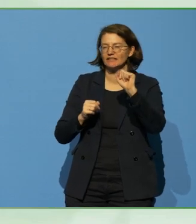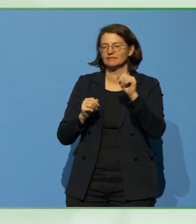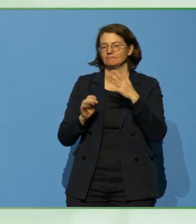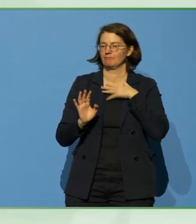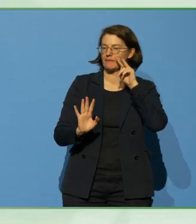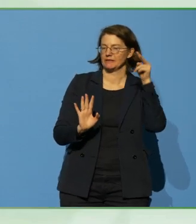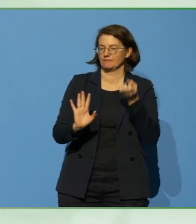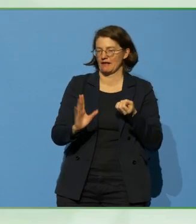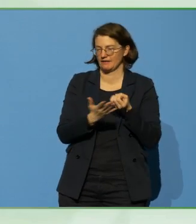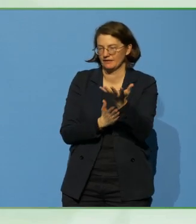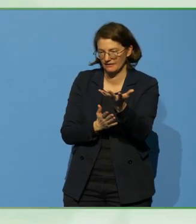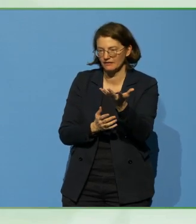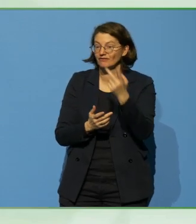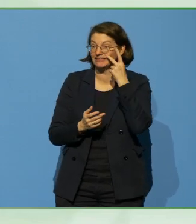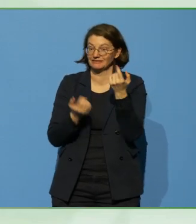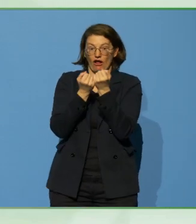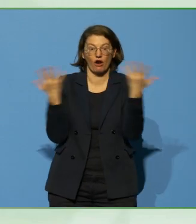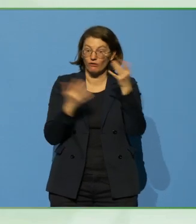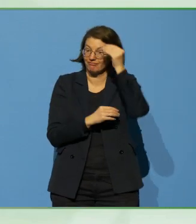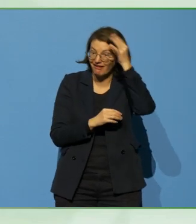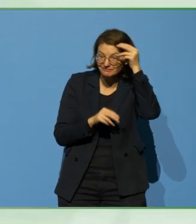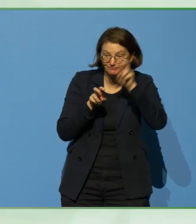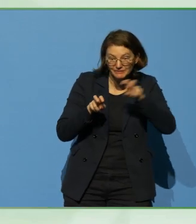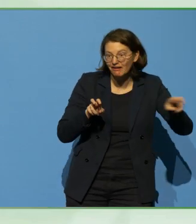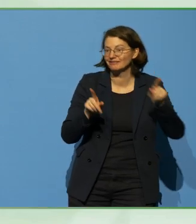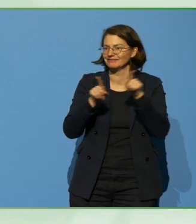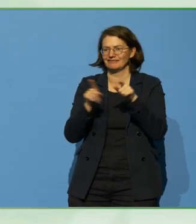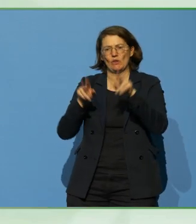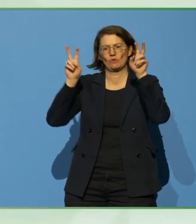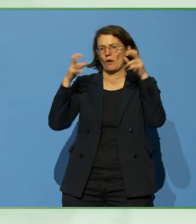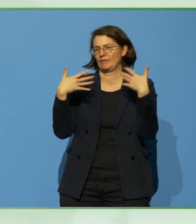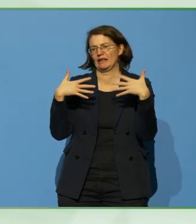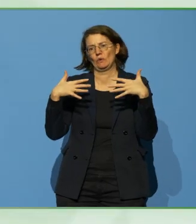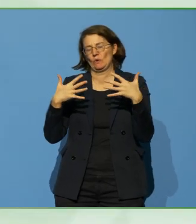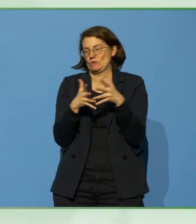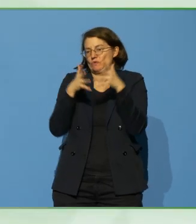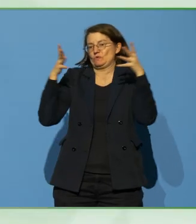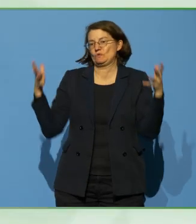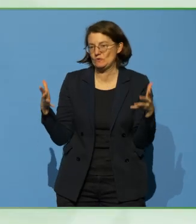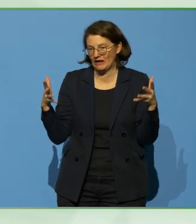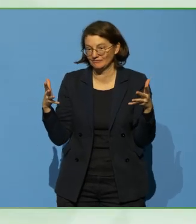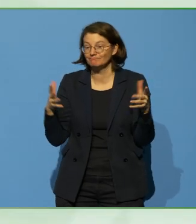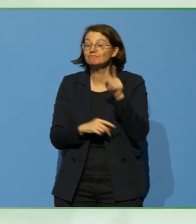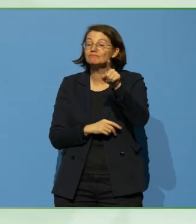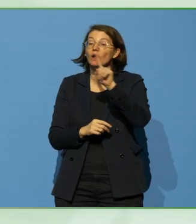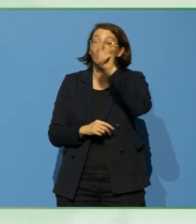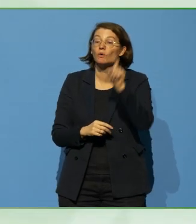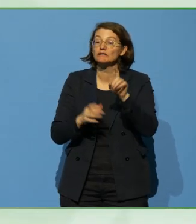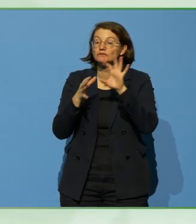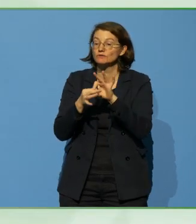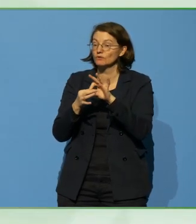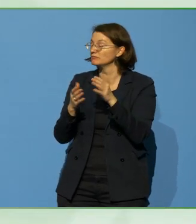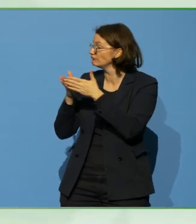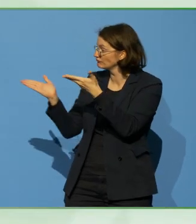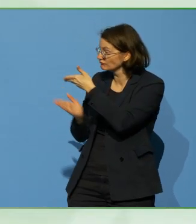and deliver what we want it to for financial inclusion and social inclusion beyond, what design and governance choices do we need to